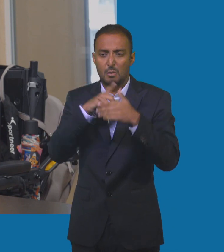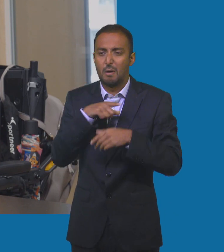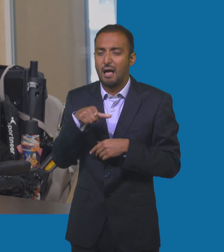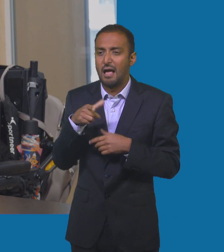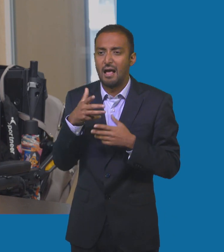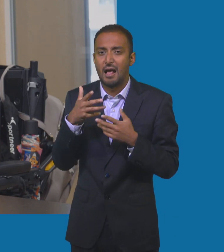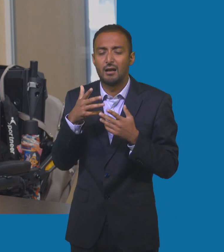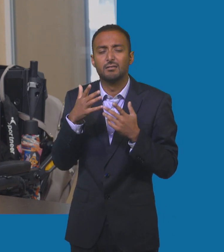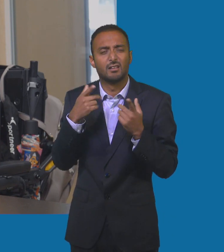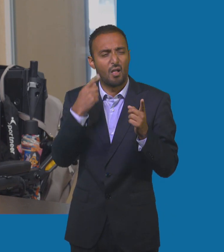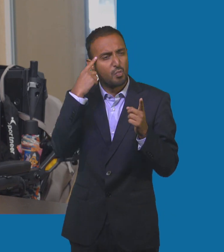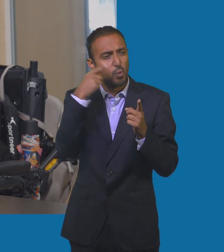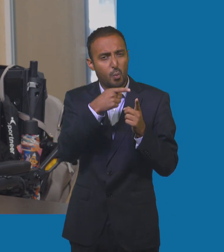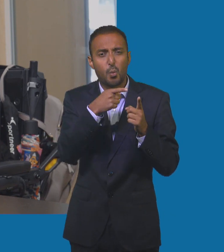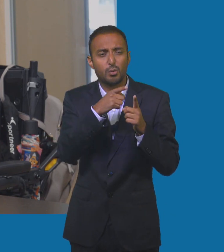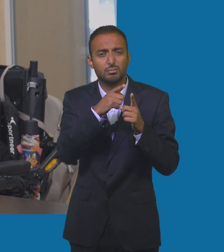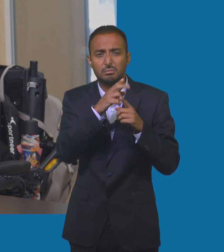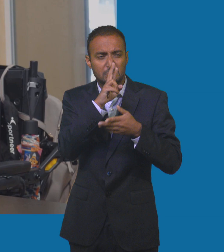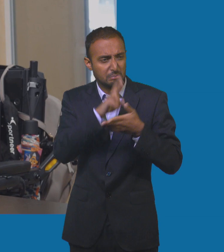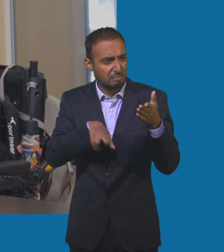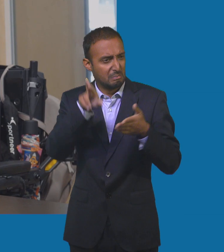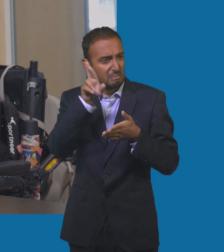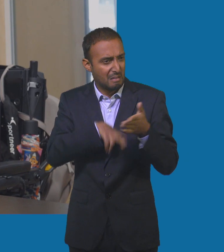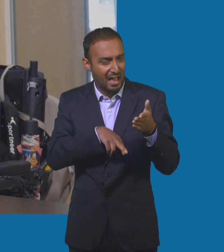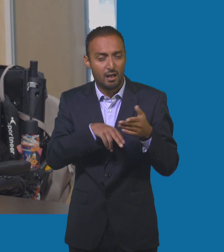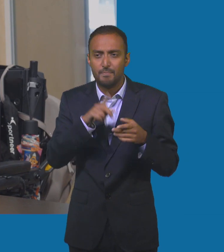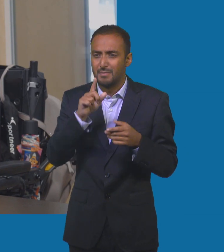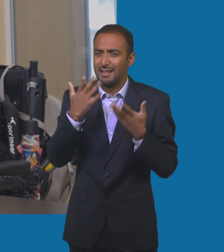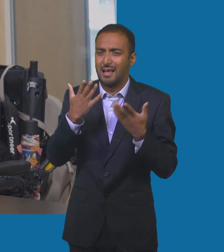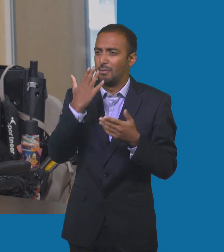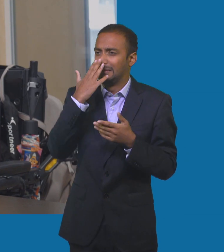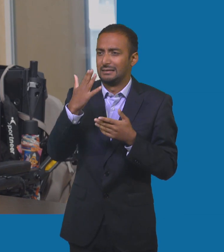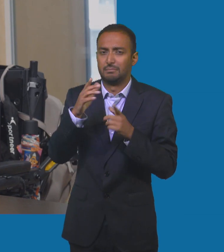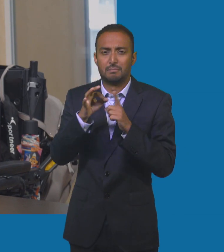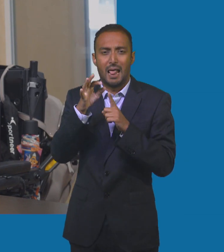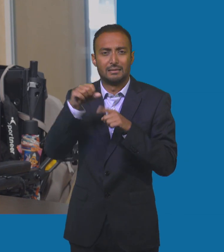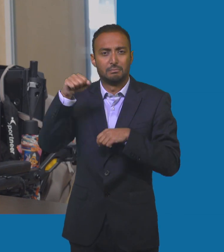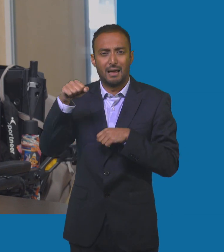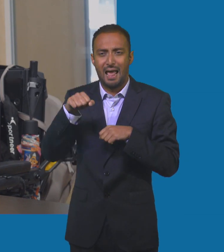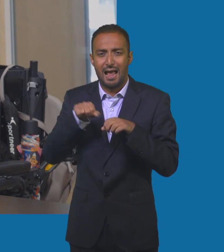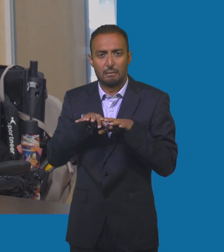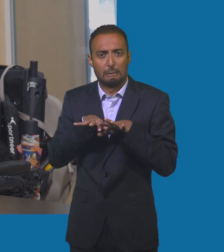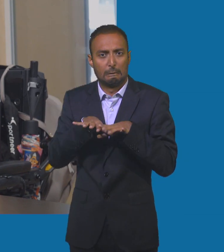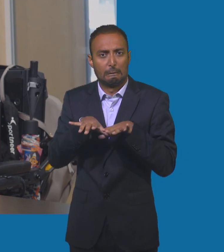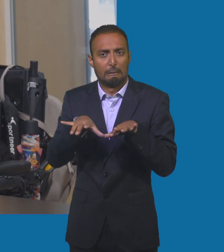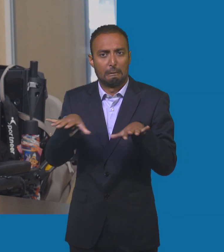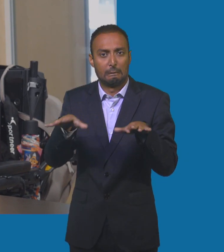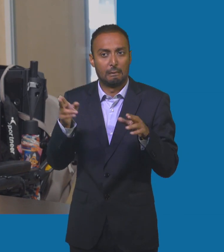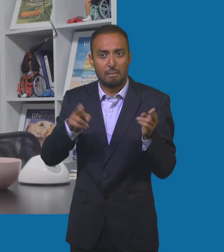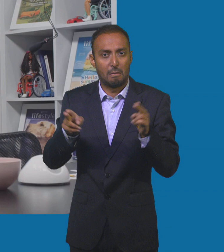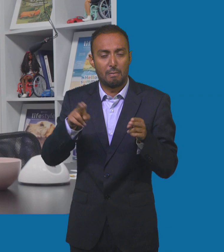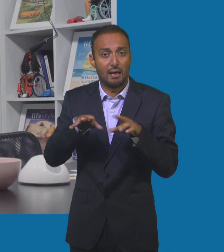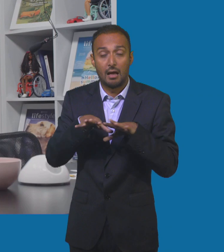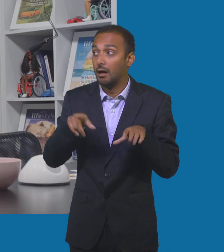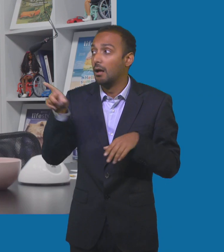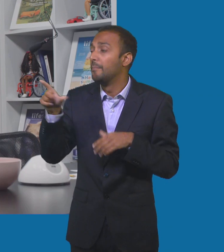completely banned. But is it me, or have they started creeping back into the supermarkets? I don't know. They were never